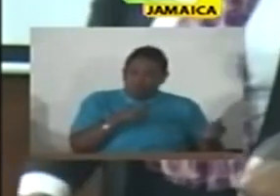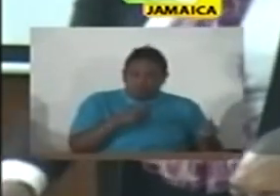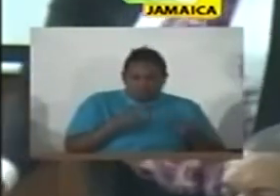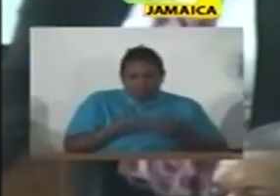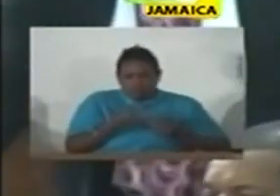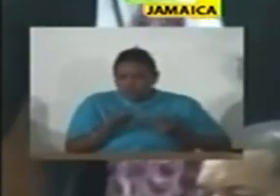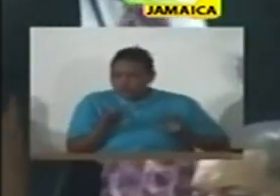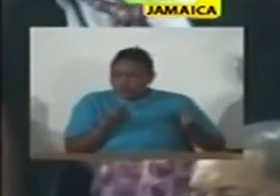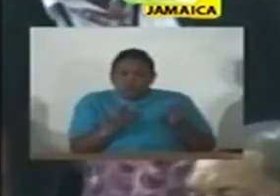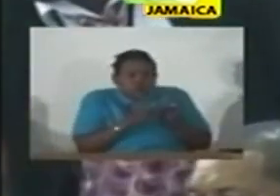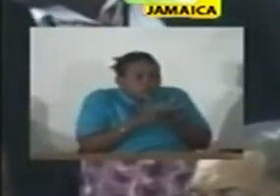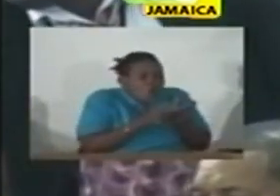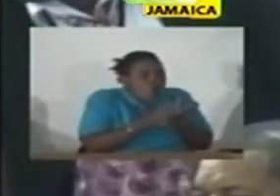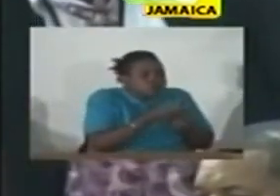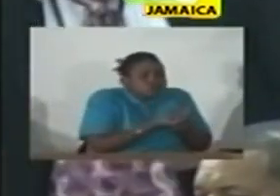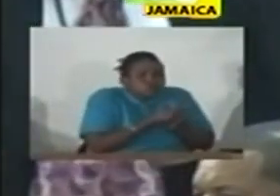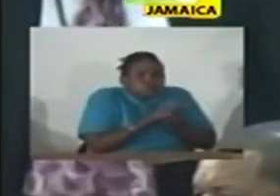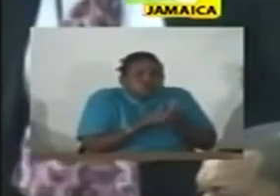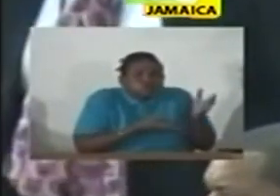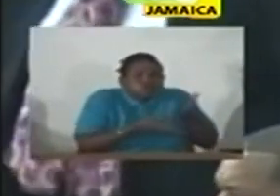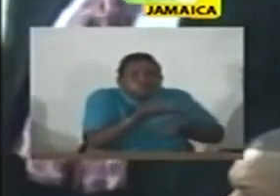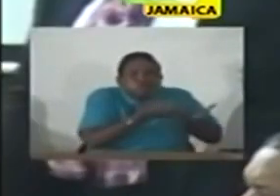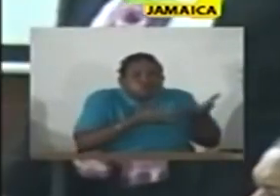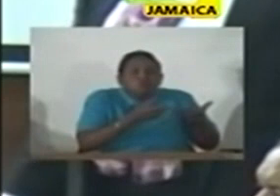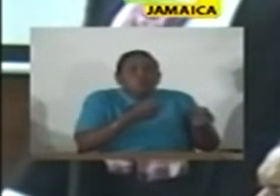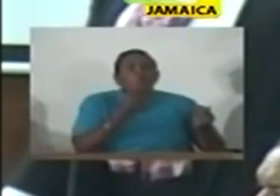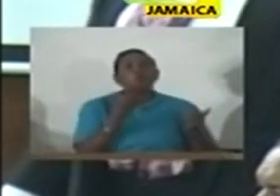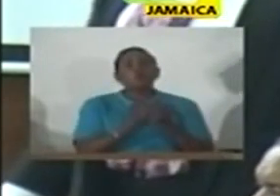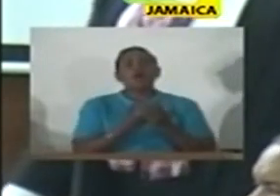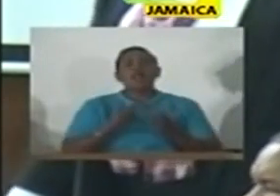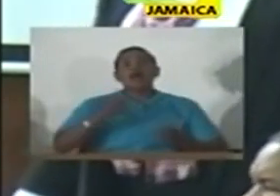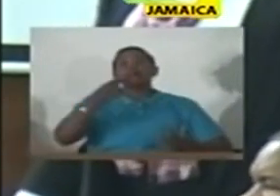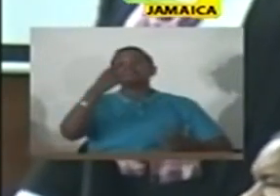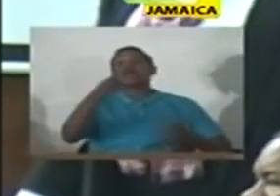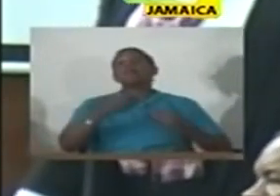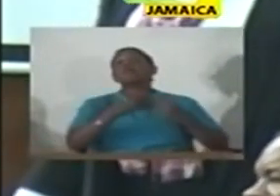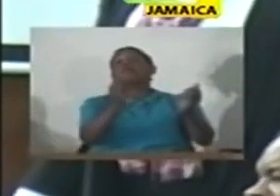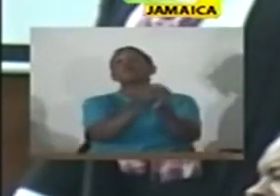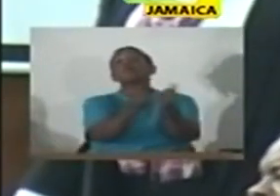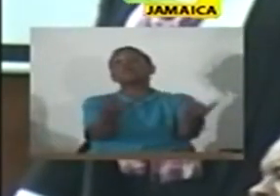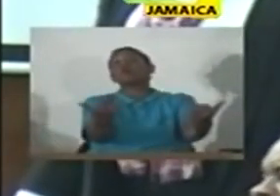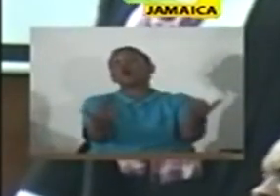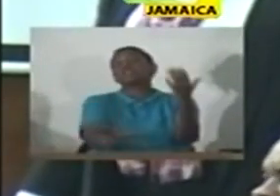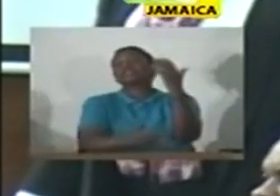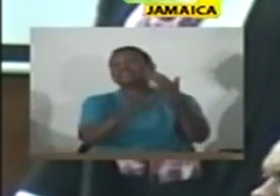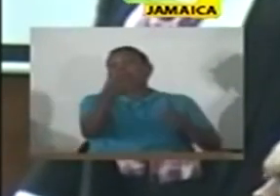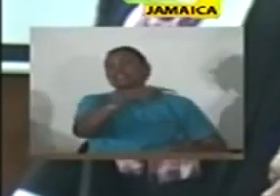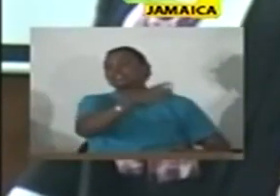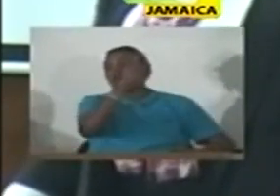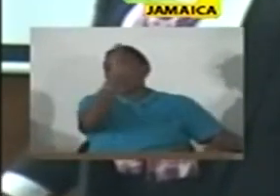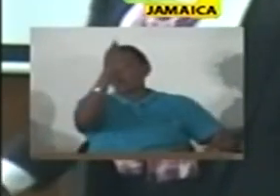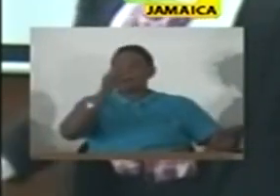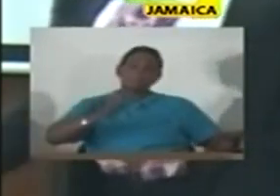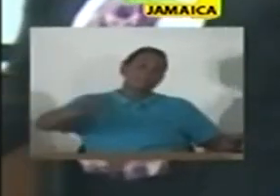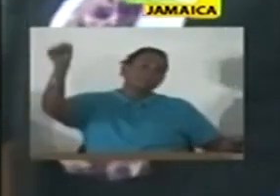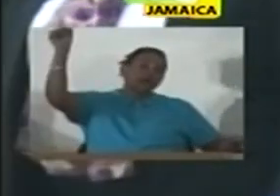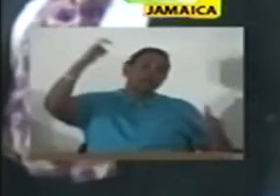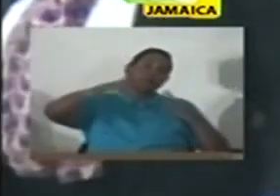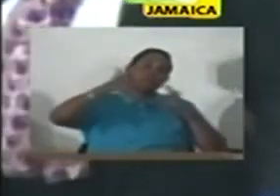small acreages they have been working on. I say, provide them with the modern technology and they will outperform large